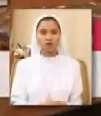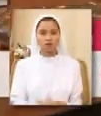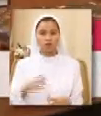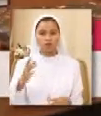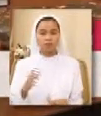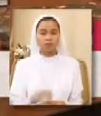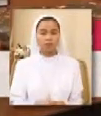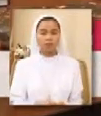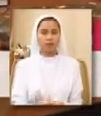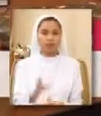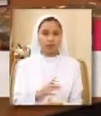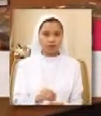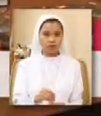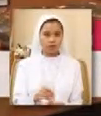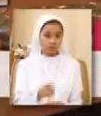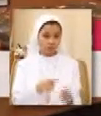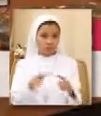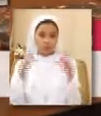young children. We go up every day.